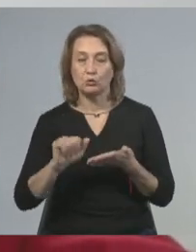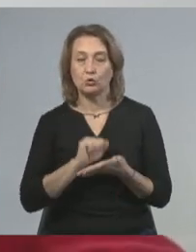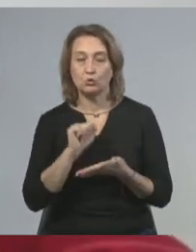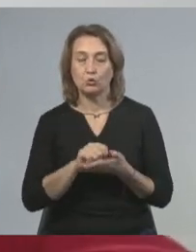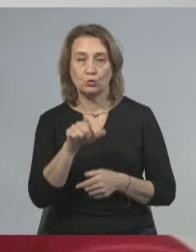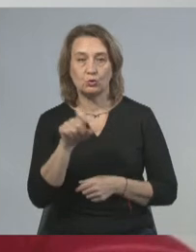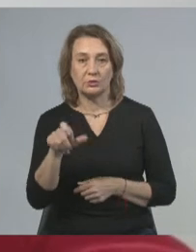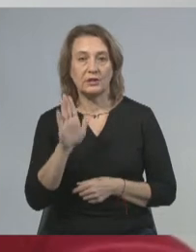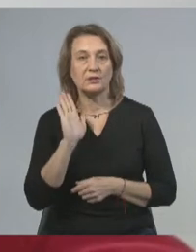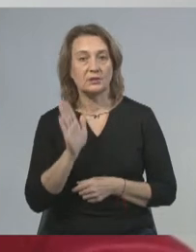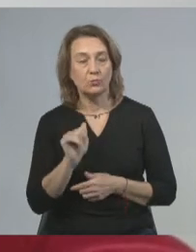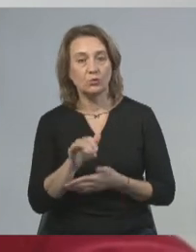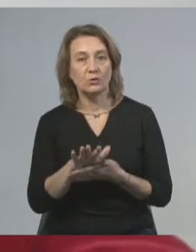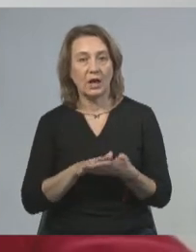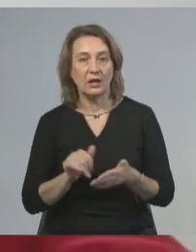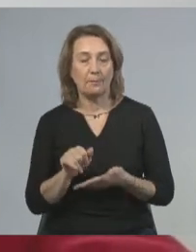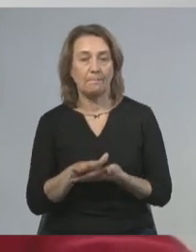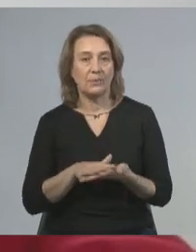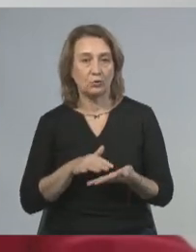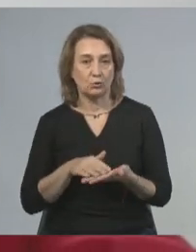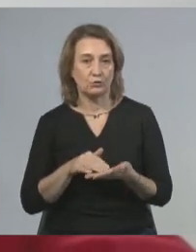ordinary elections